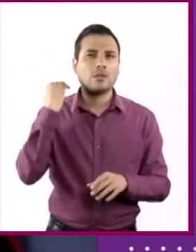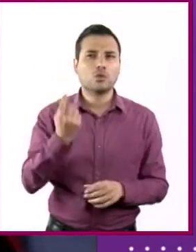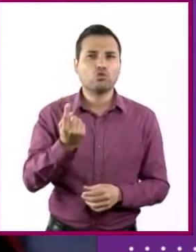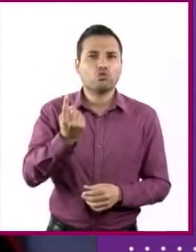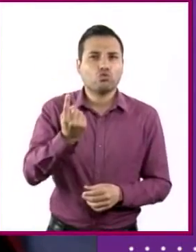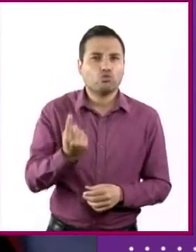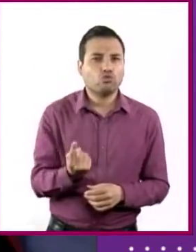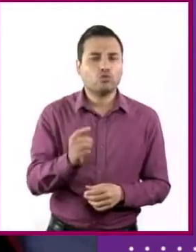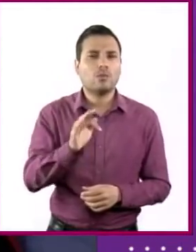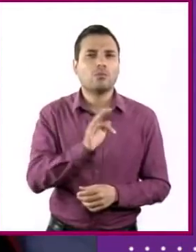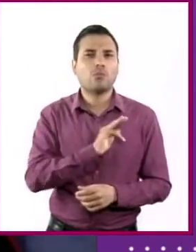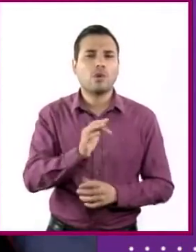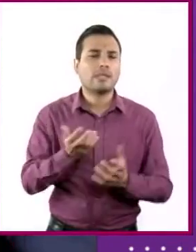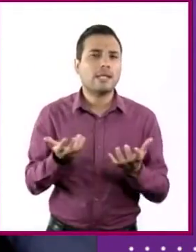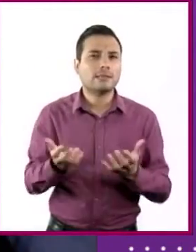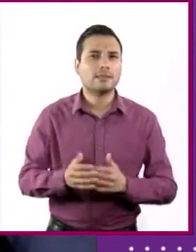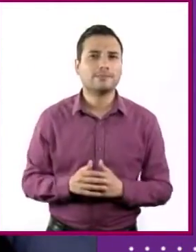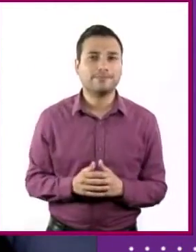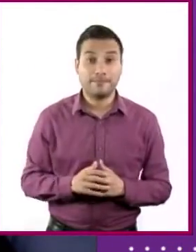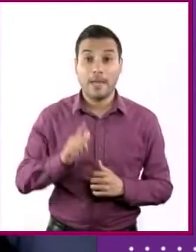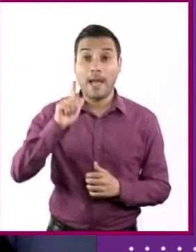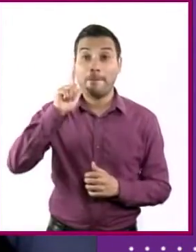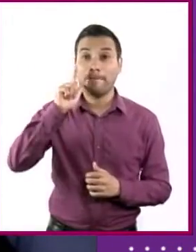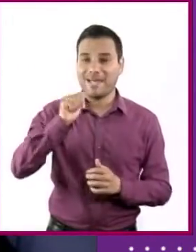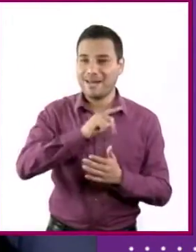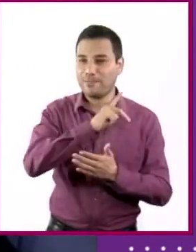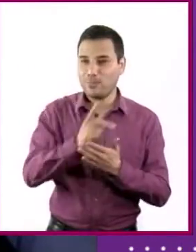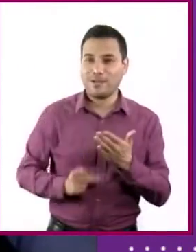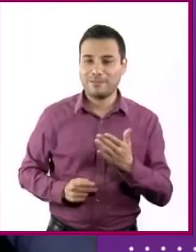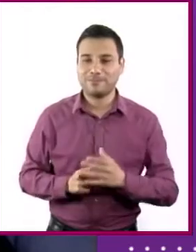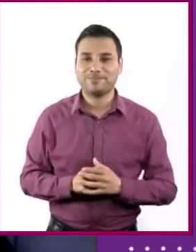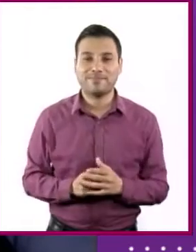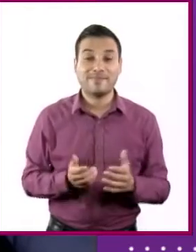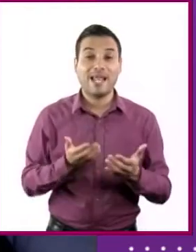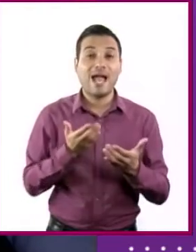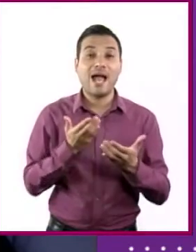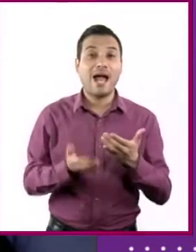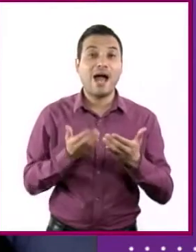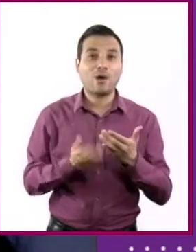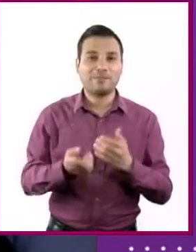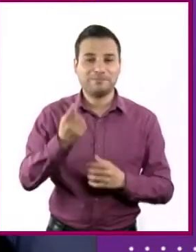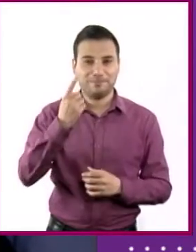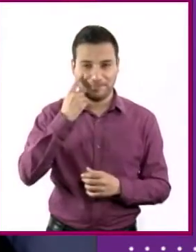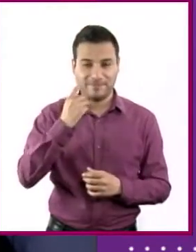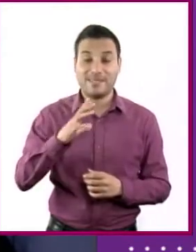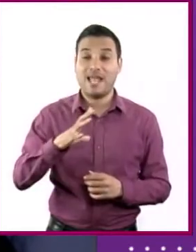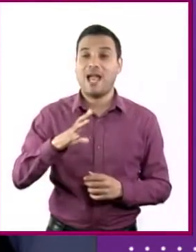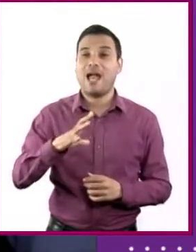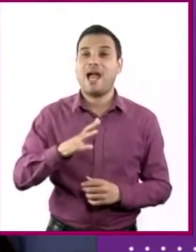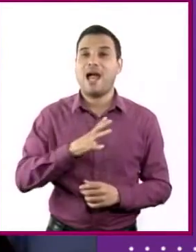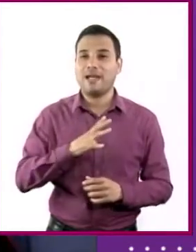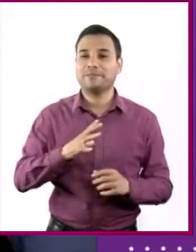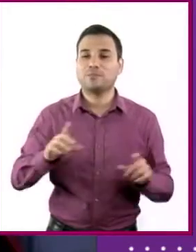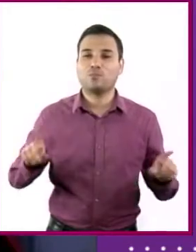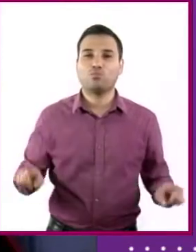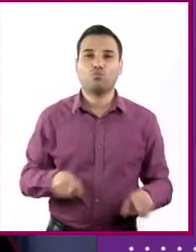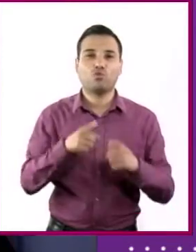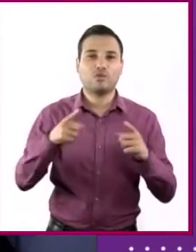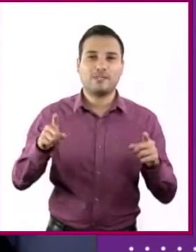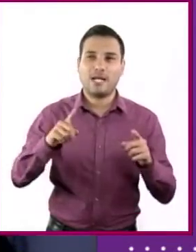children? We will have this show tomorrow. Now, listen to this song from San Luis Potosí.